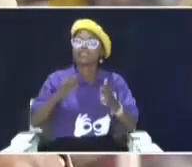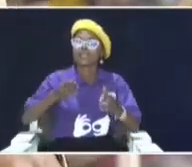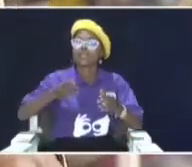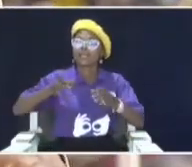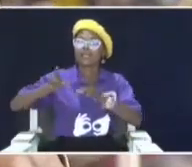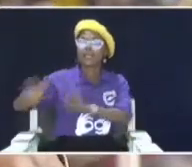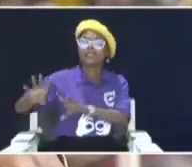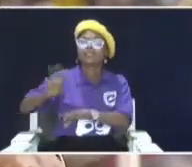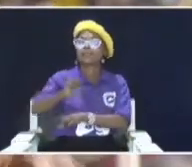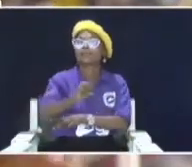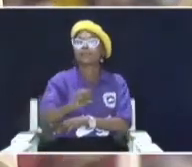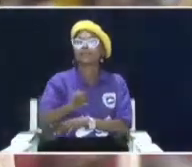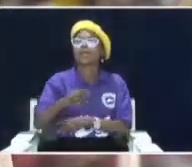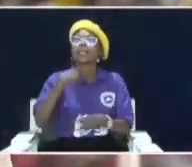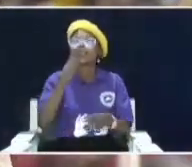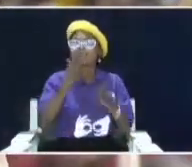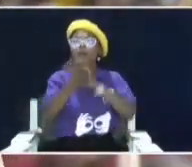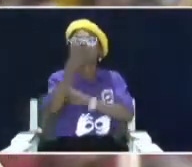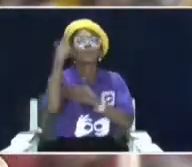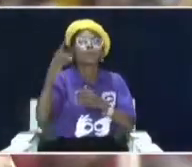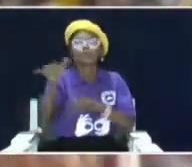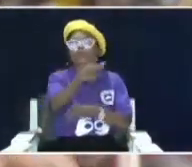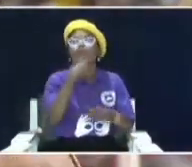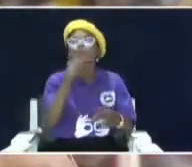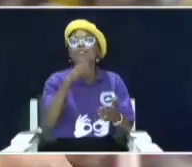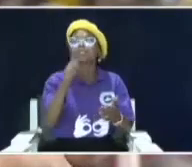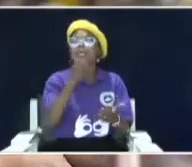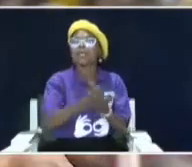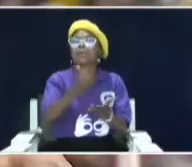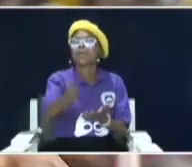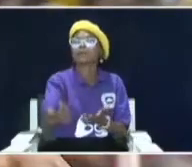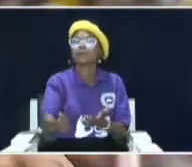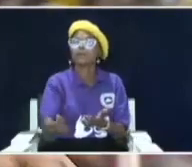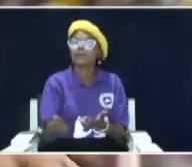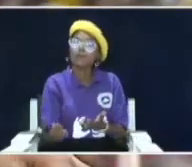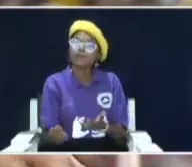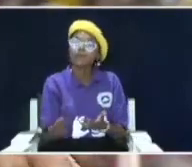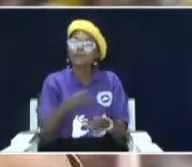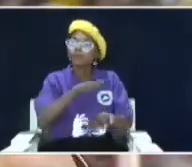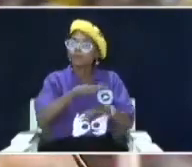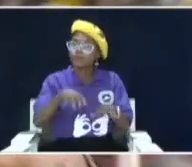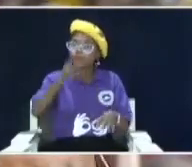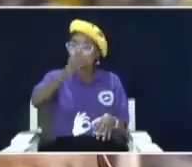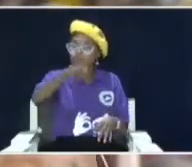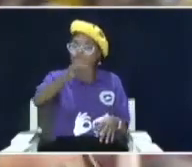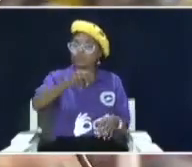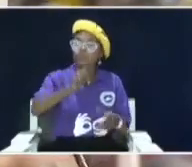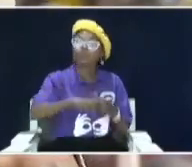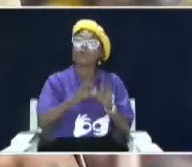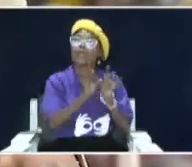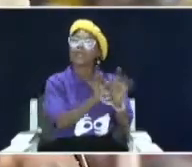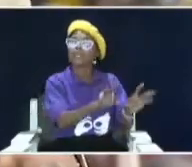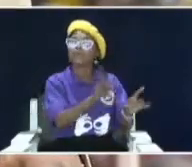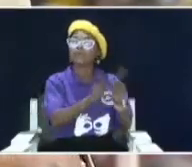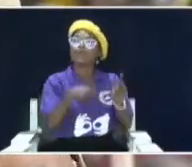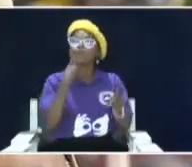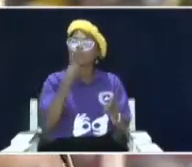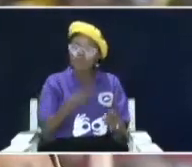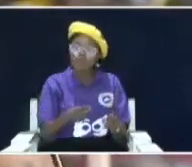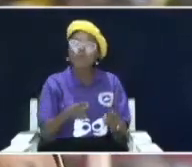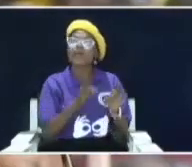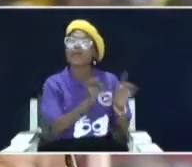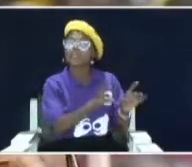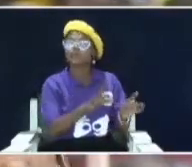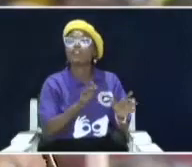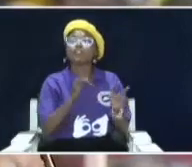Thank God for those who said amen. No. You say, you don't need to hate people who hate you. Jesus Christ said, pray for them.